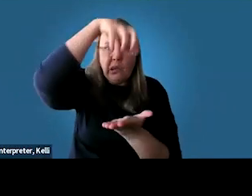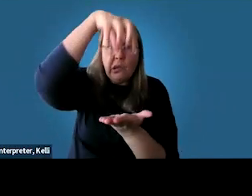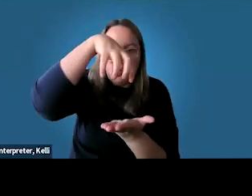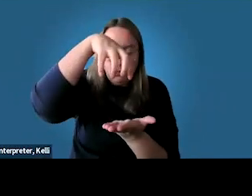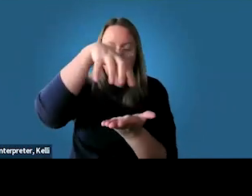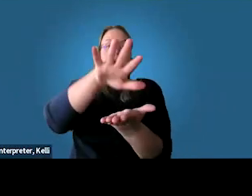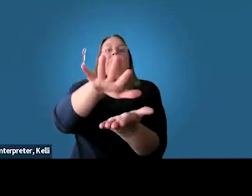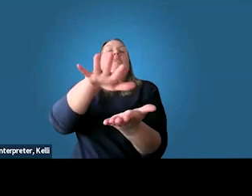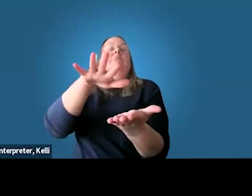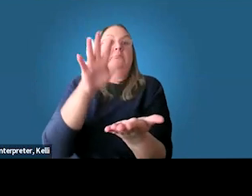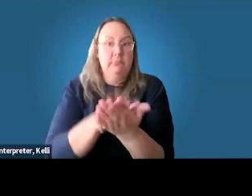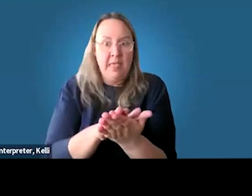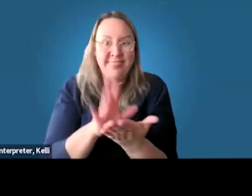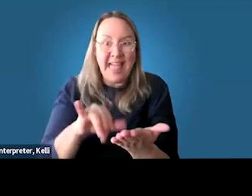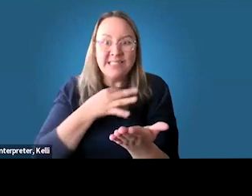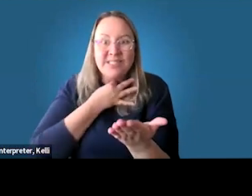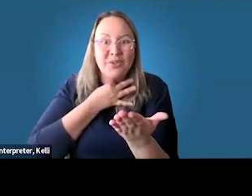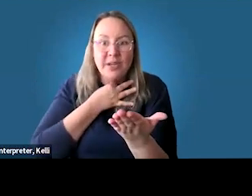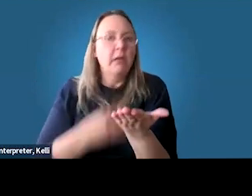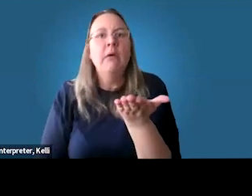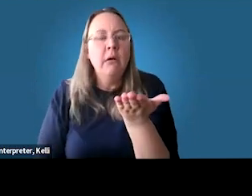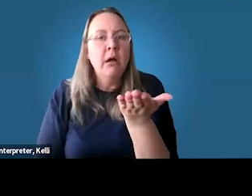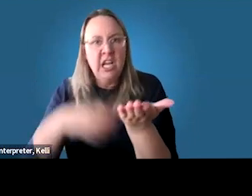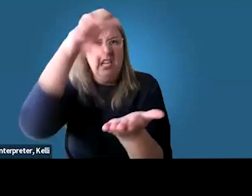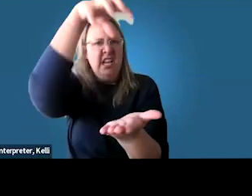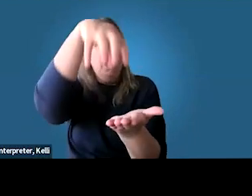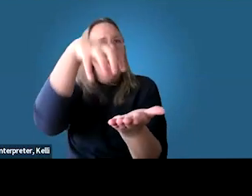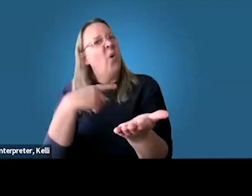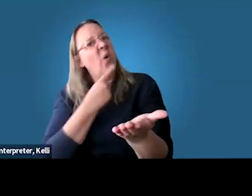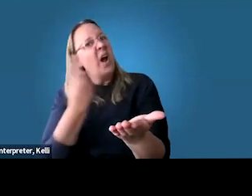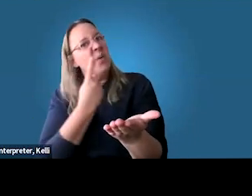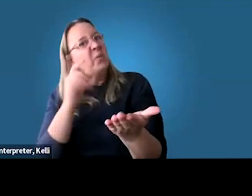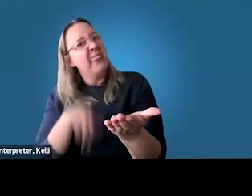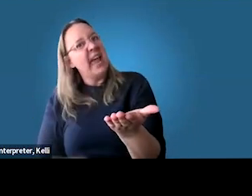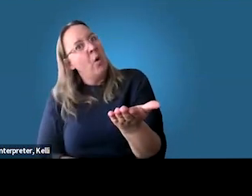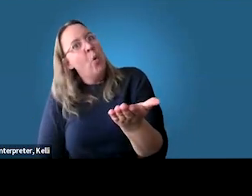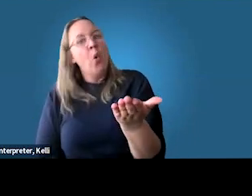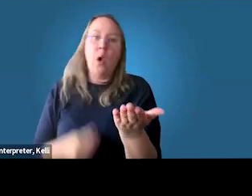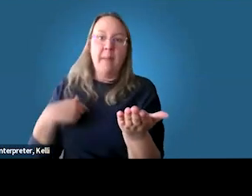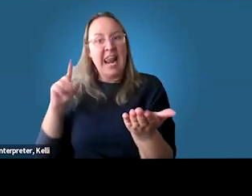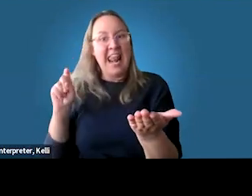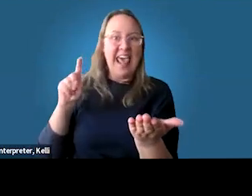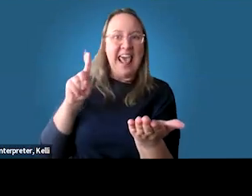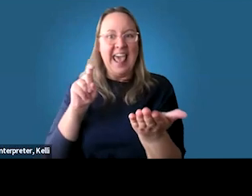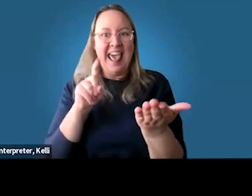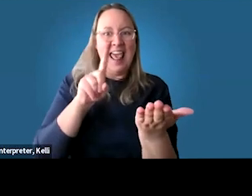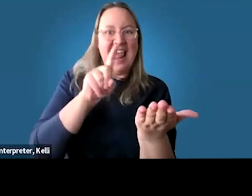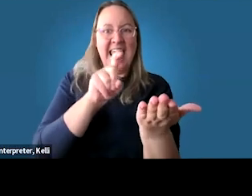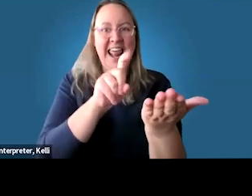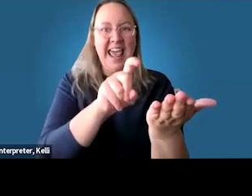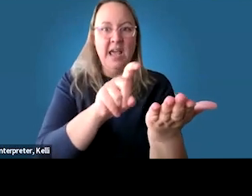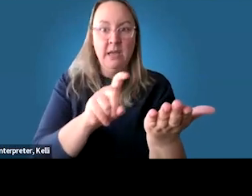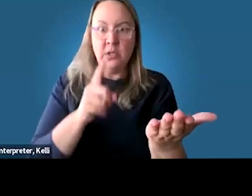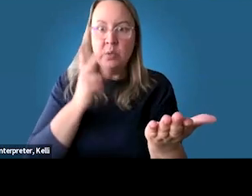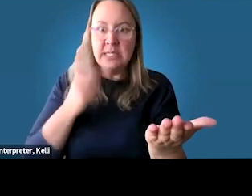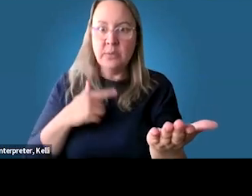saw a UFO come before you, would you be like, I wonder what that is? I shall go investigate. Would you go off and see